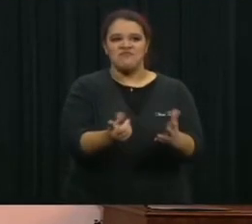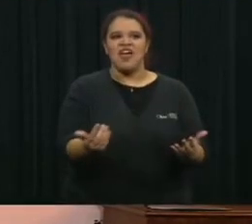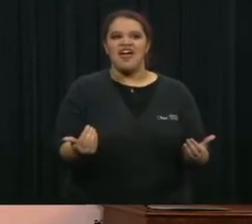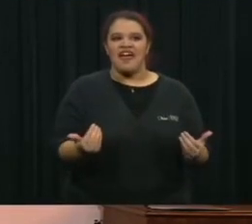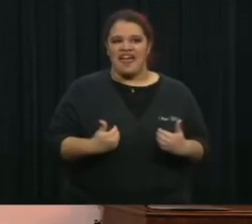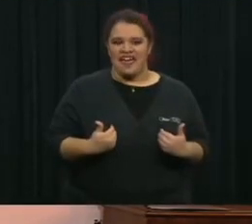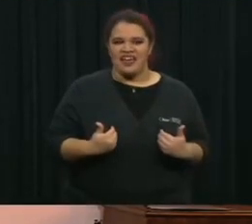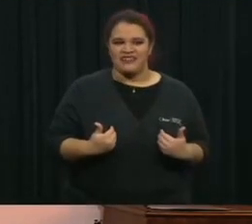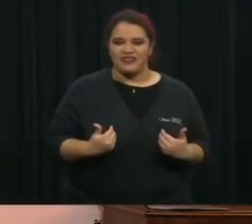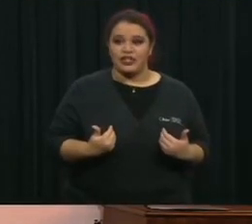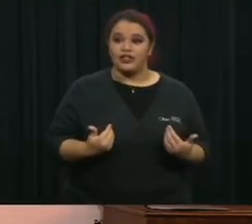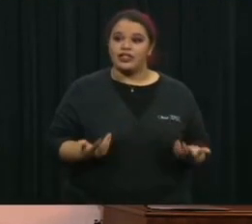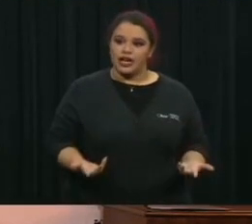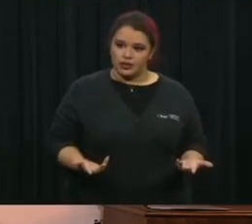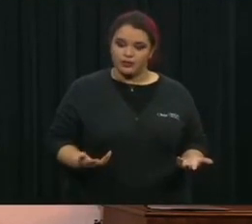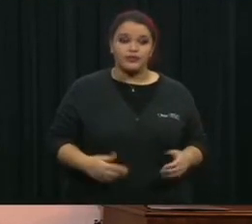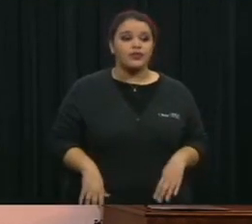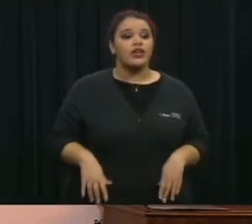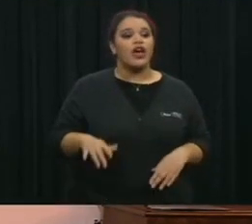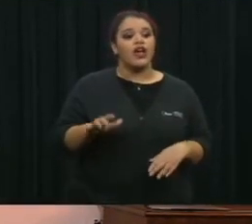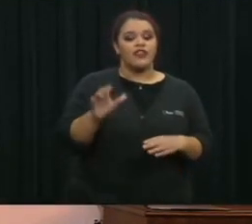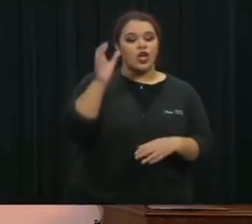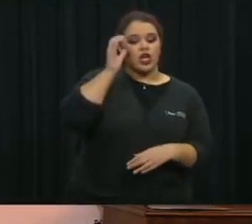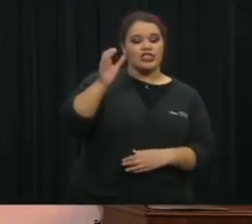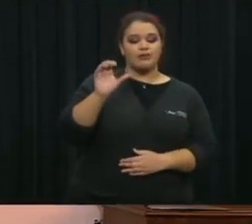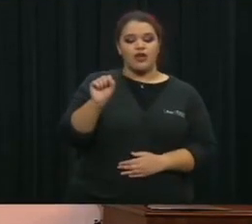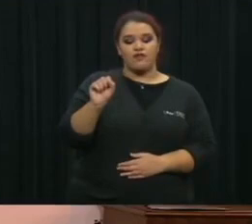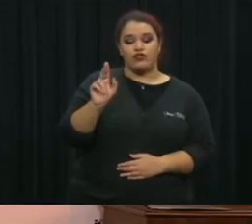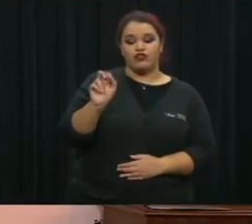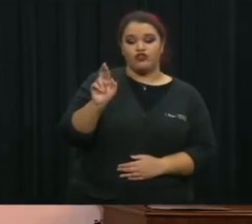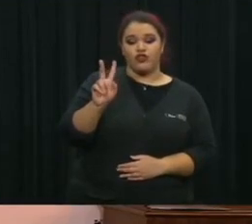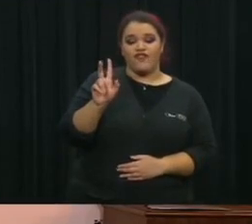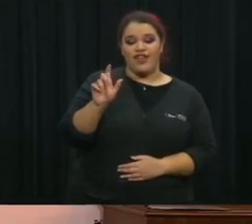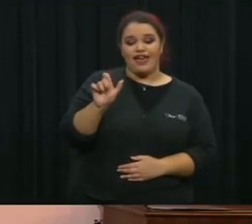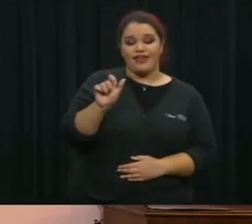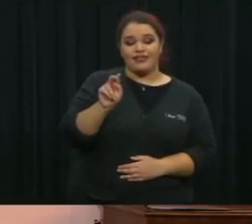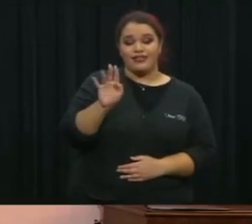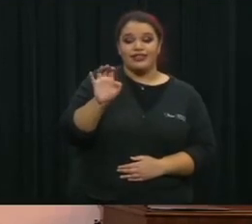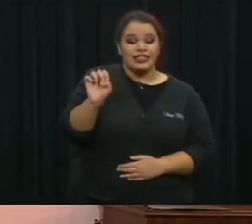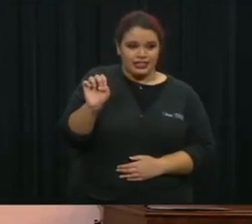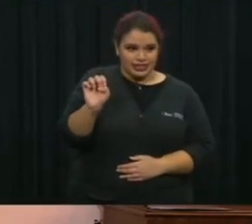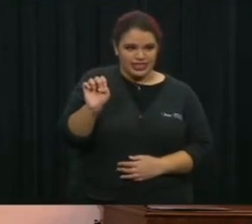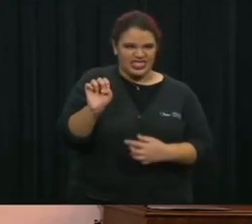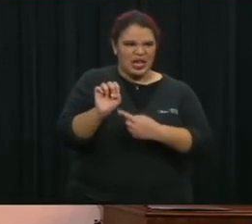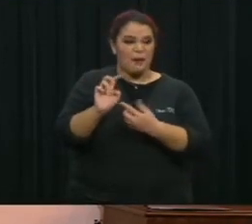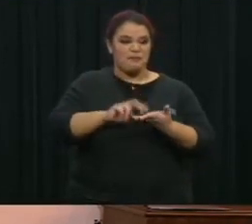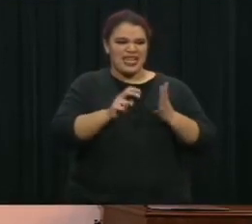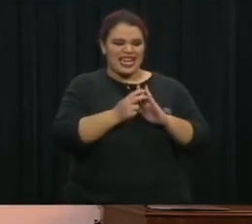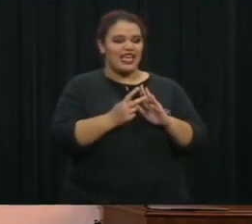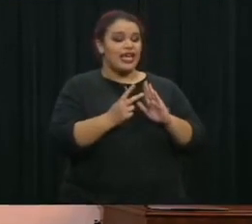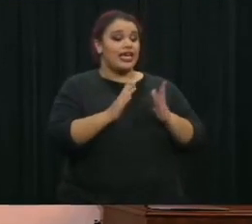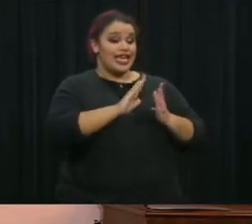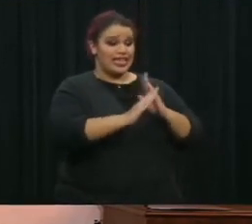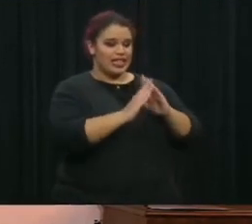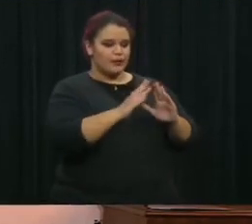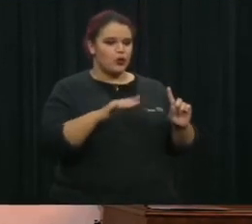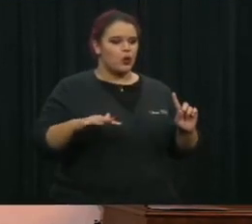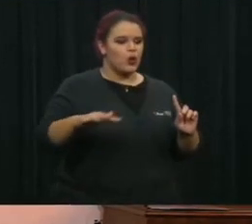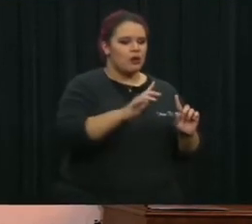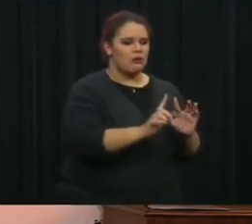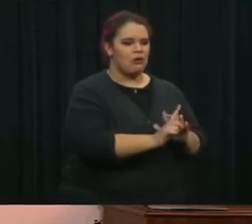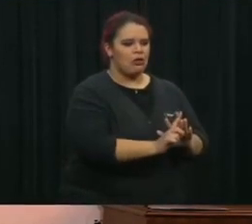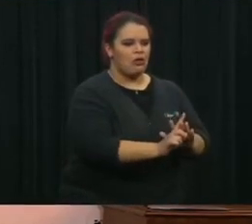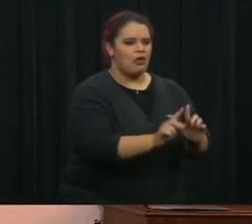would all get. Now, surveillance, which we'll hear a lot more about, which is just seeing the level of it in a community, ultimately we will be looking